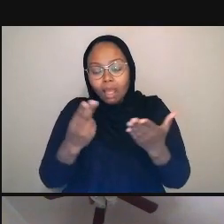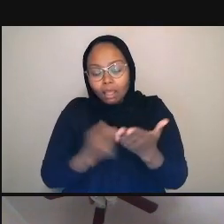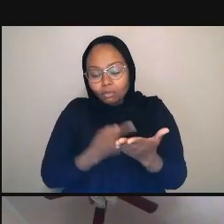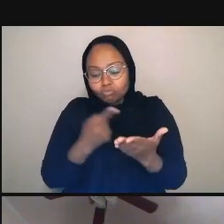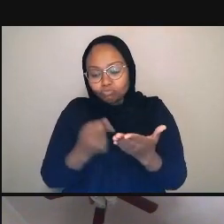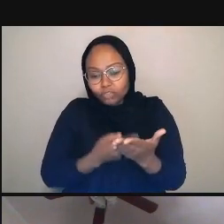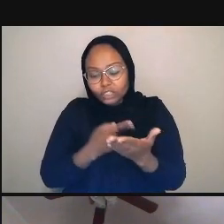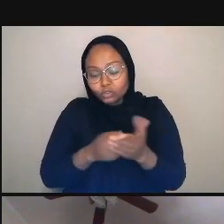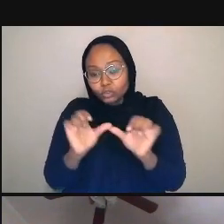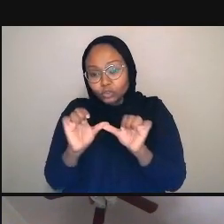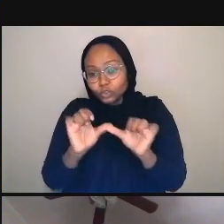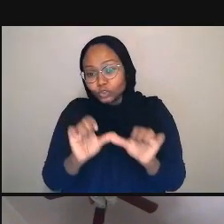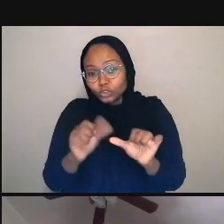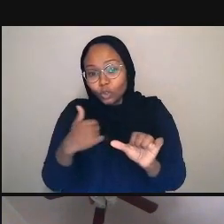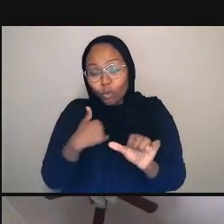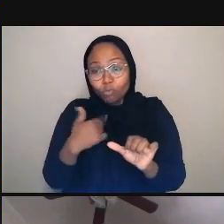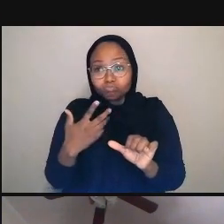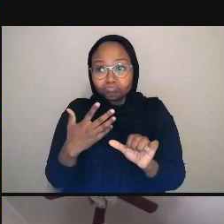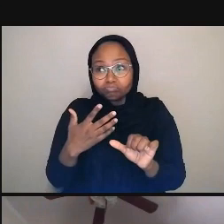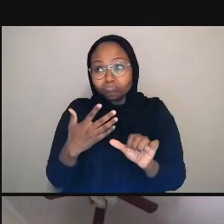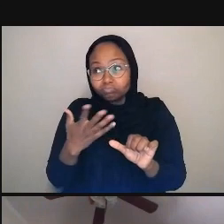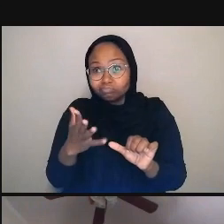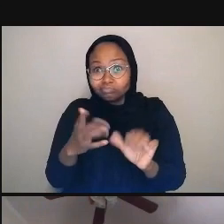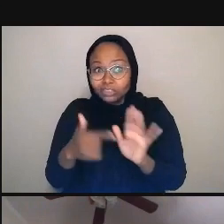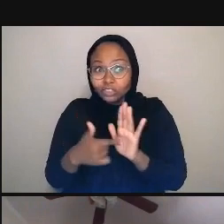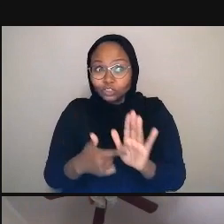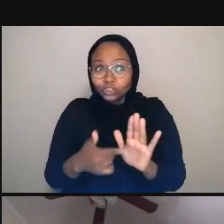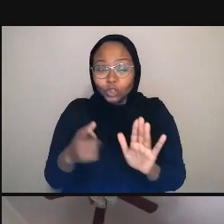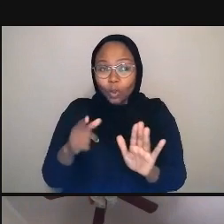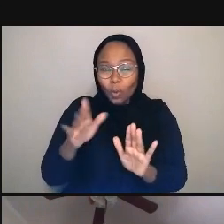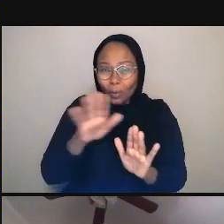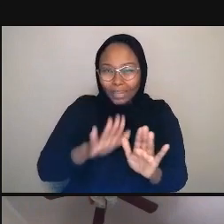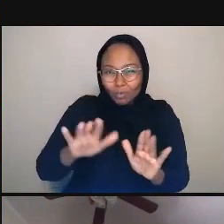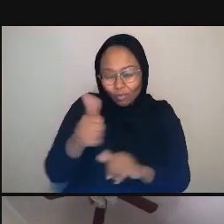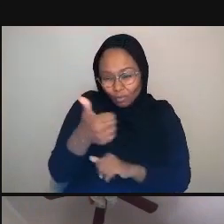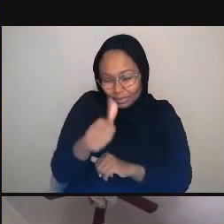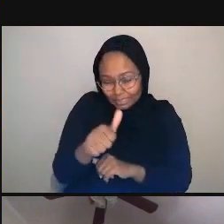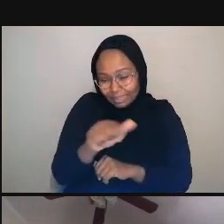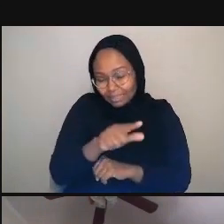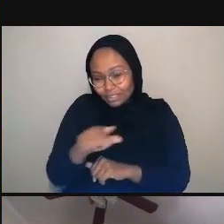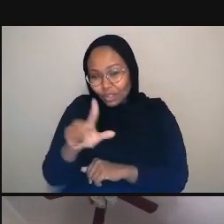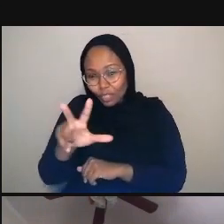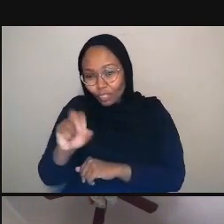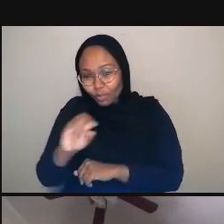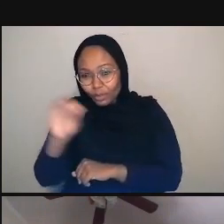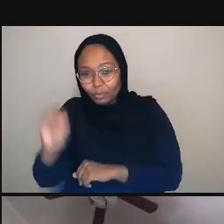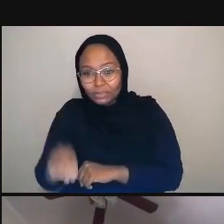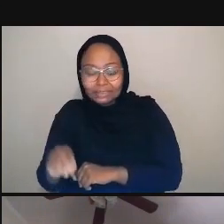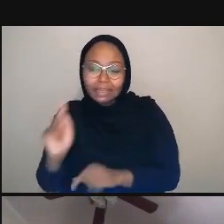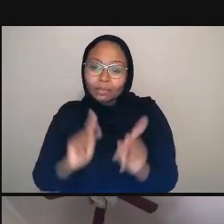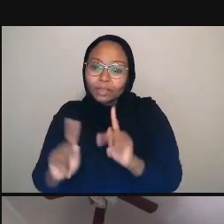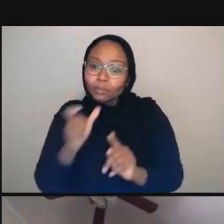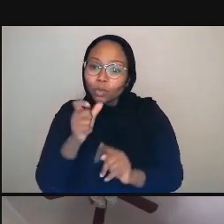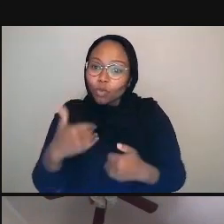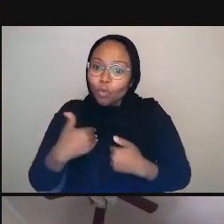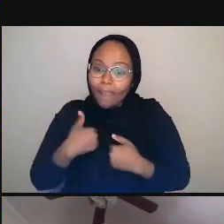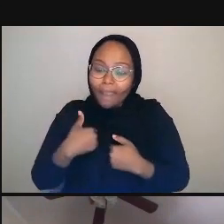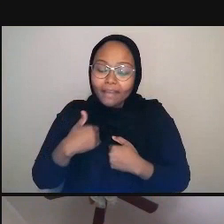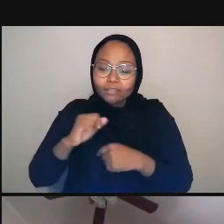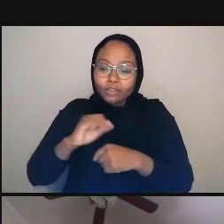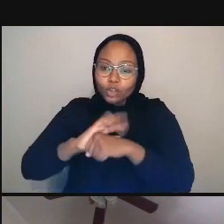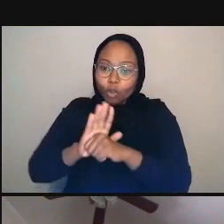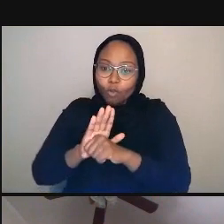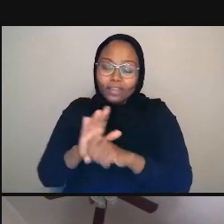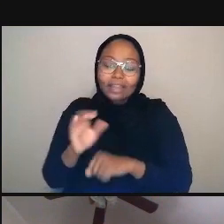ongoing showing that anywhere from 10 to 30% of people who have COVID-19